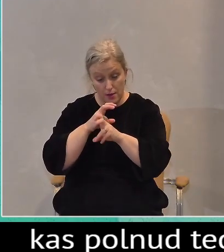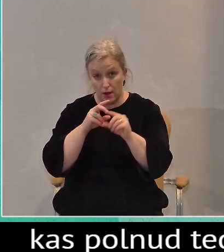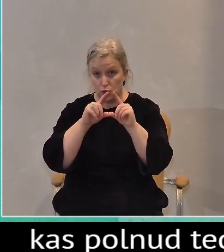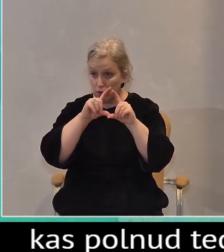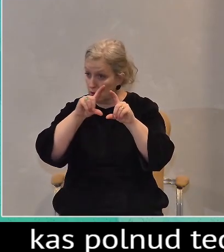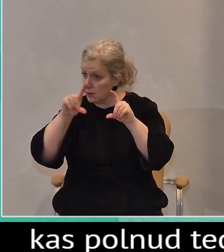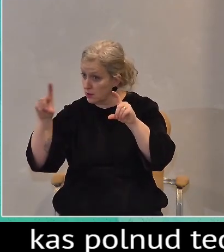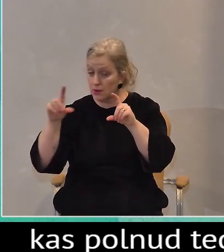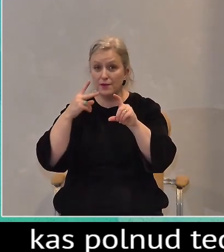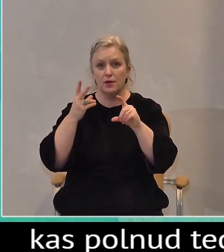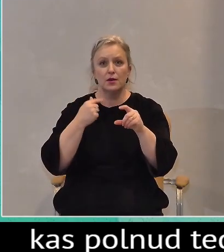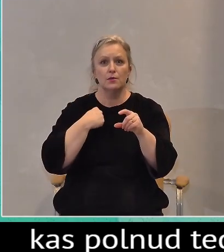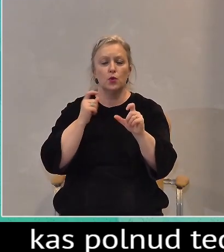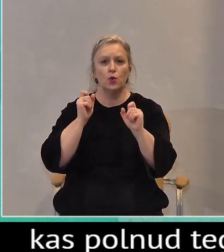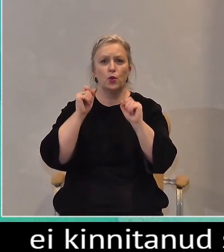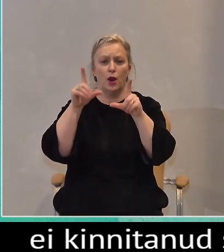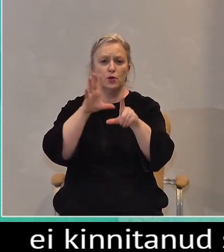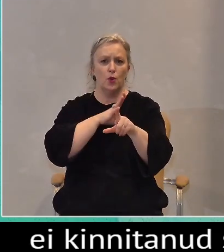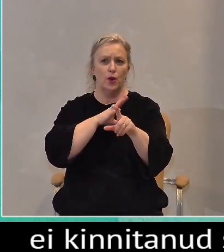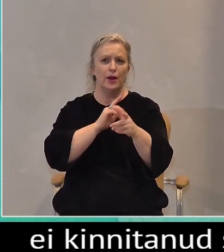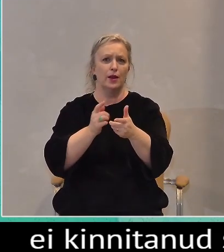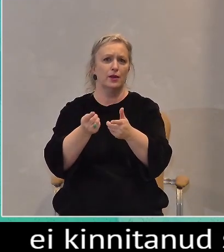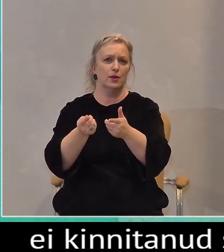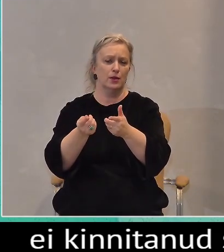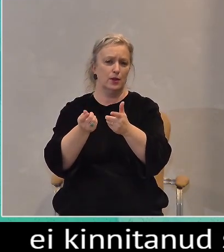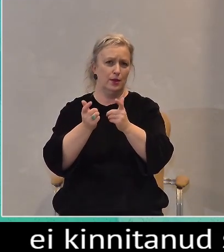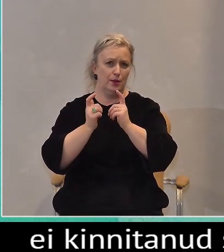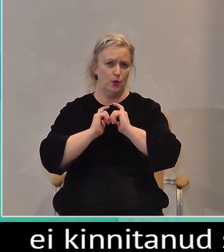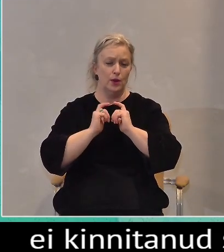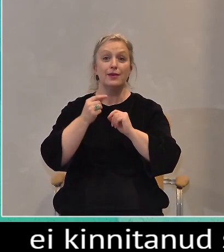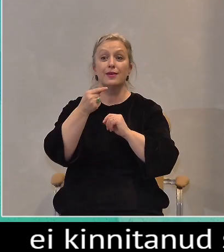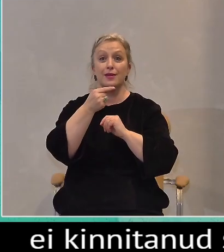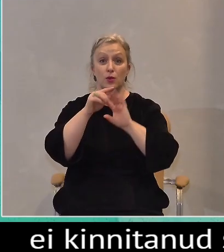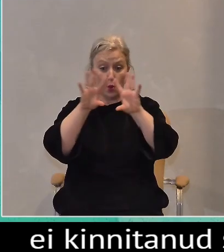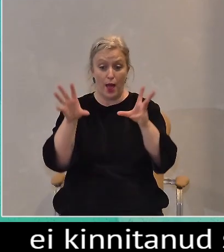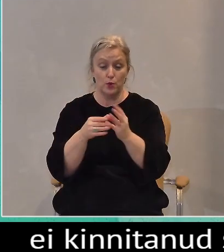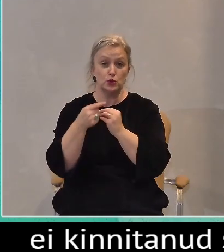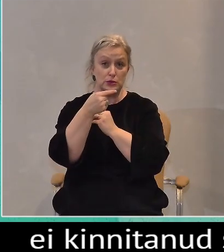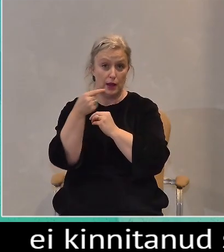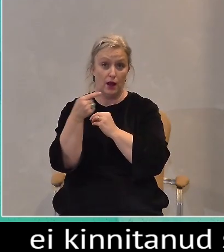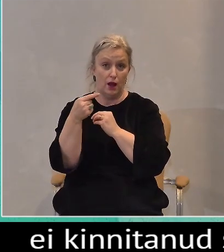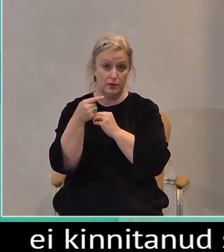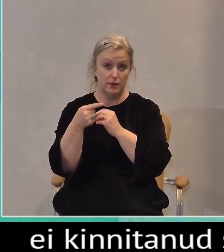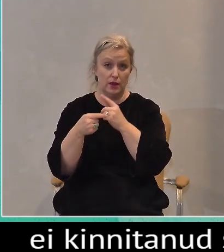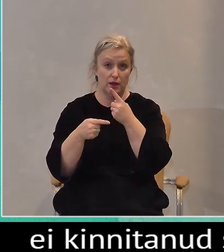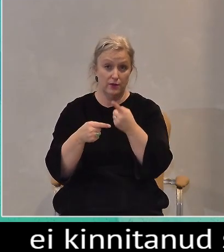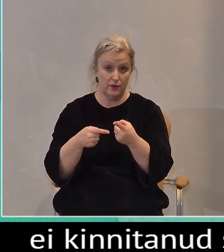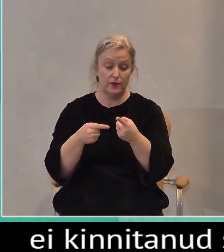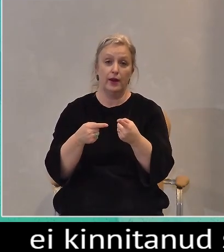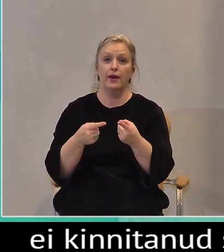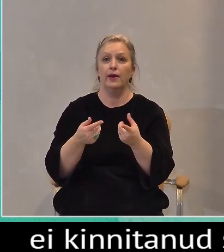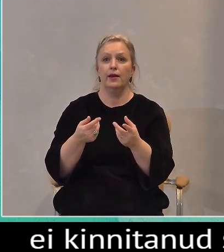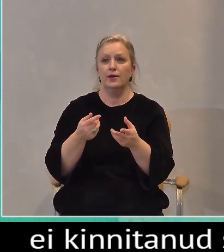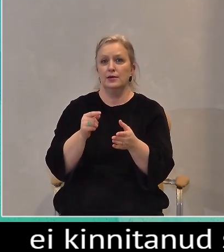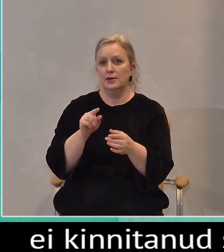We sequenced her gene panel. To my surprise, the result was also